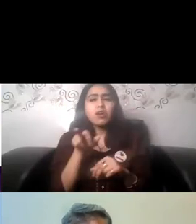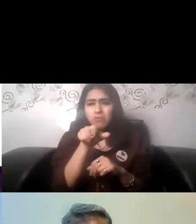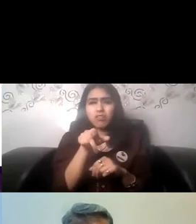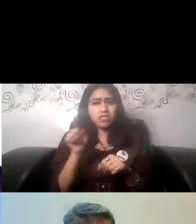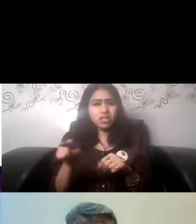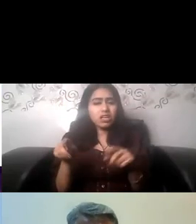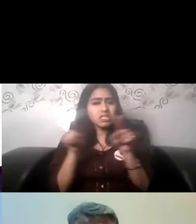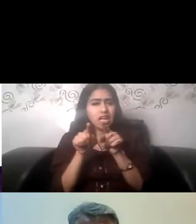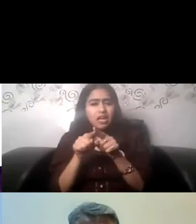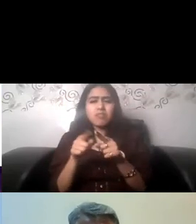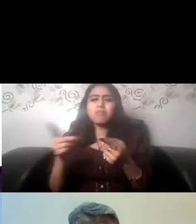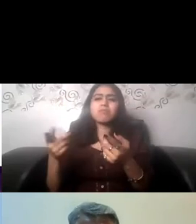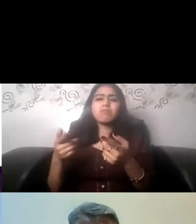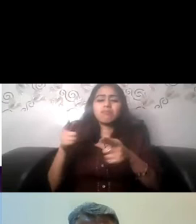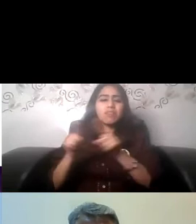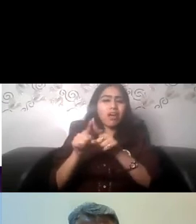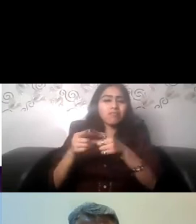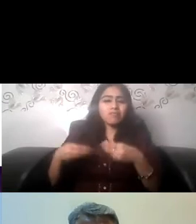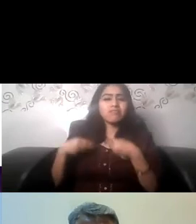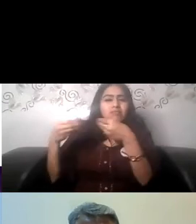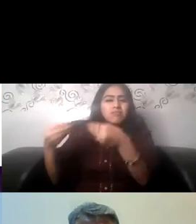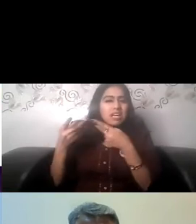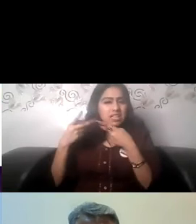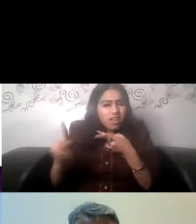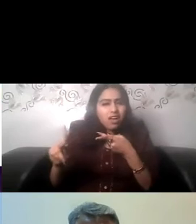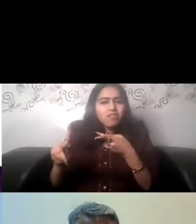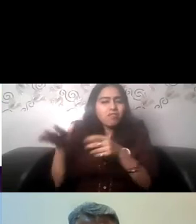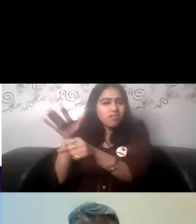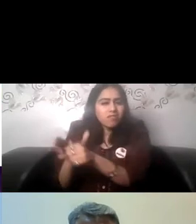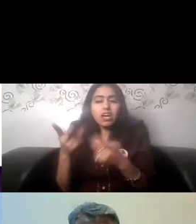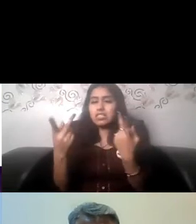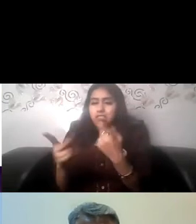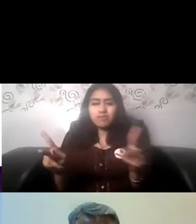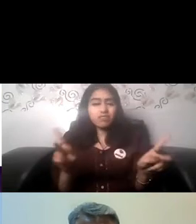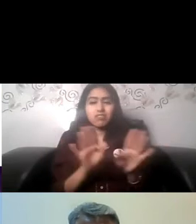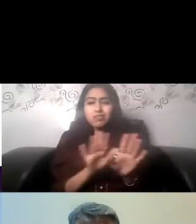need to be treated differently. They deserve to be as much part of